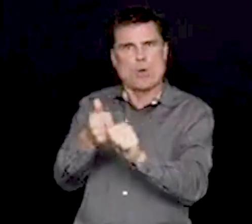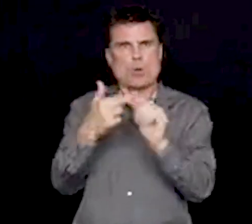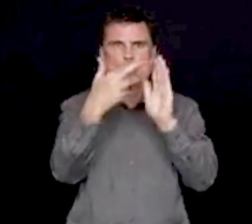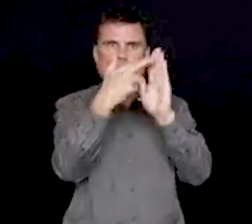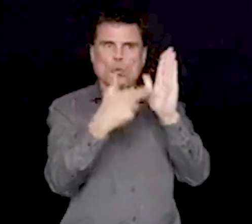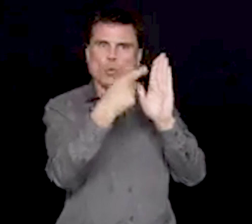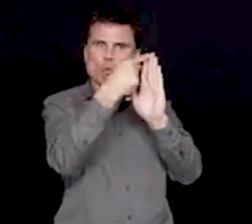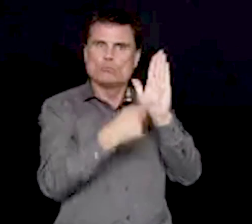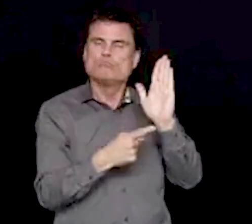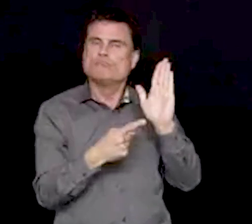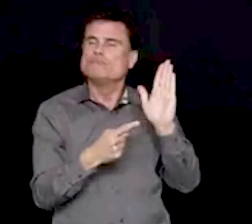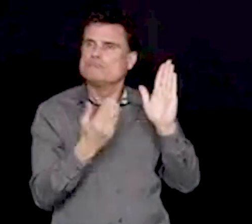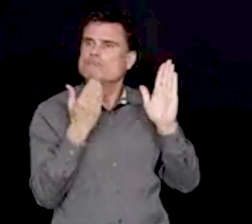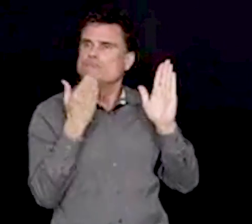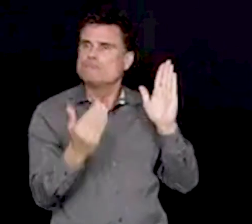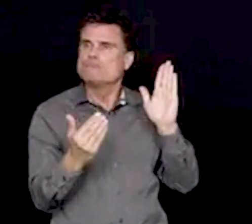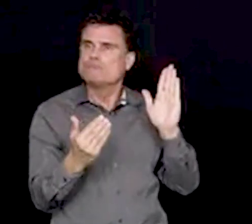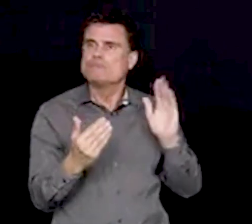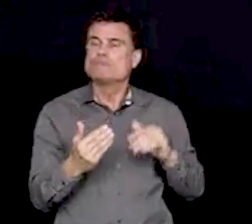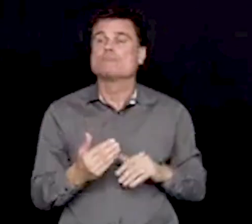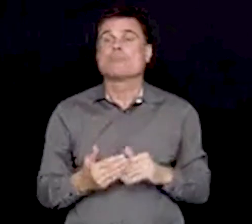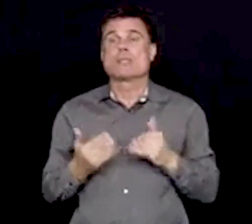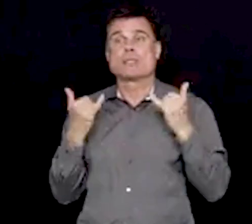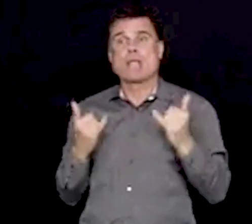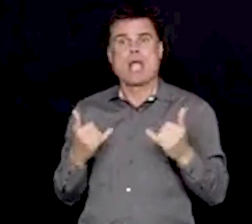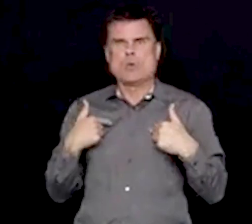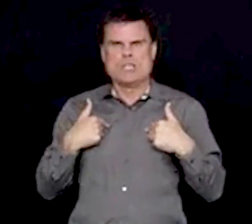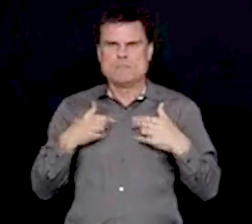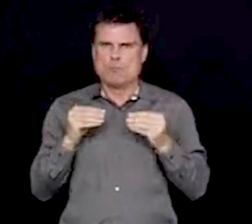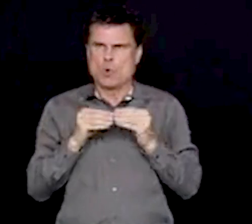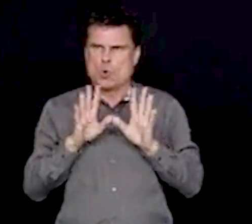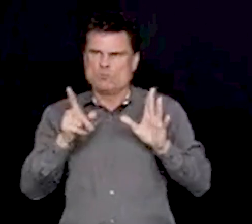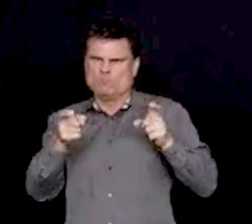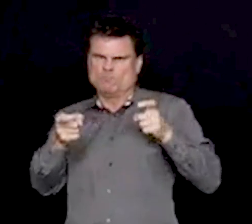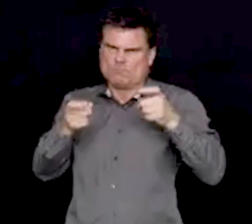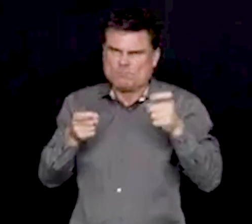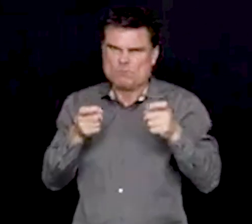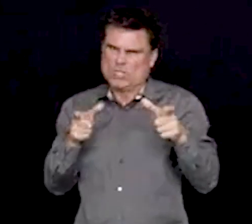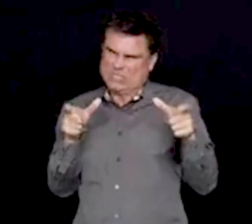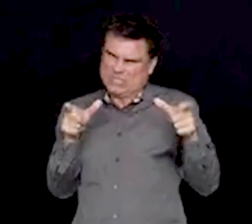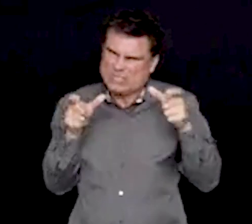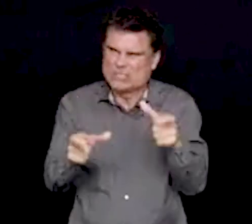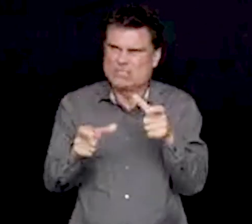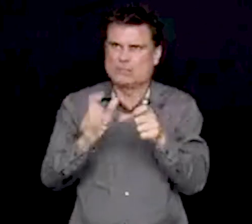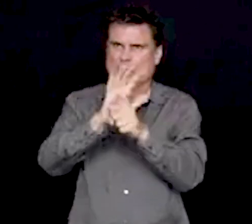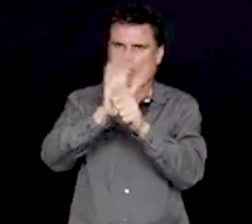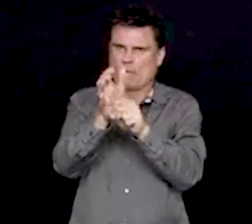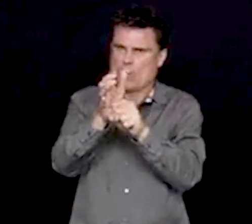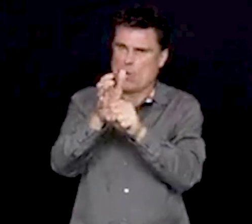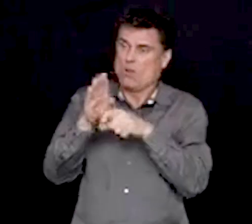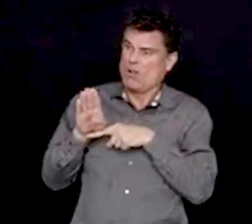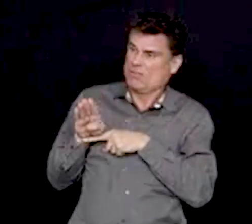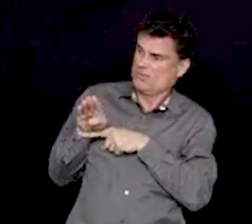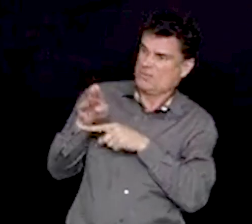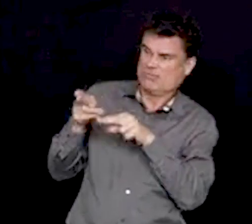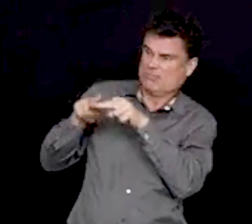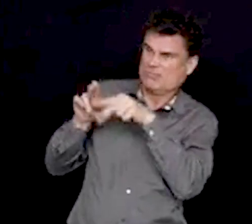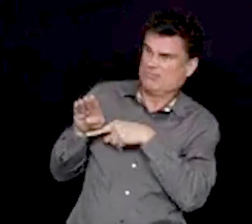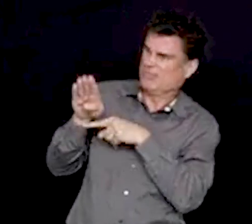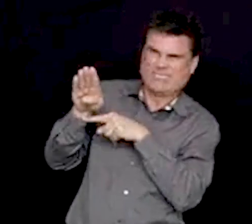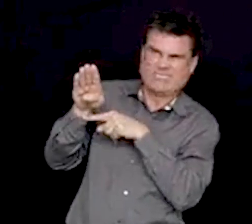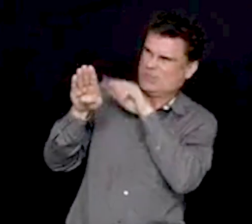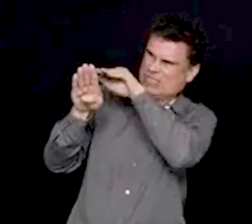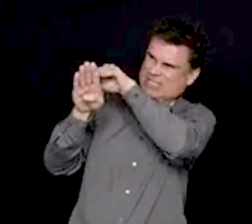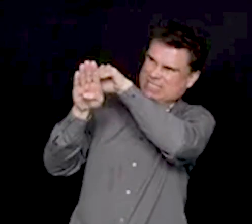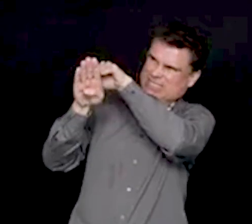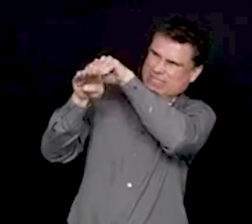is a message we have to deliver every day. I thought the Premier did that in a very clear and necessary way last night,